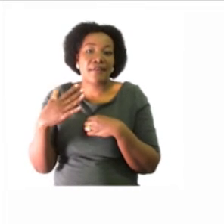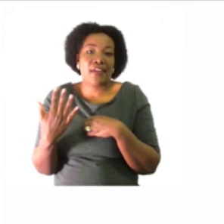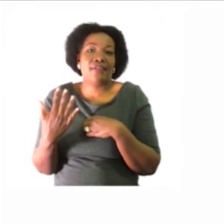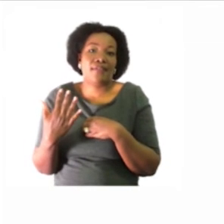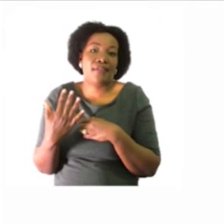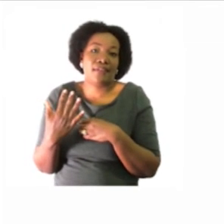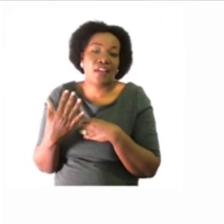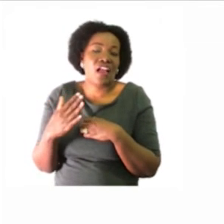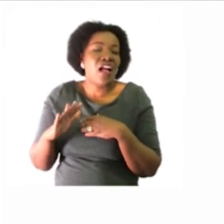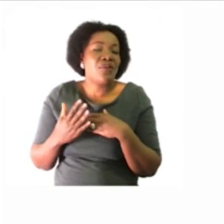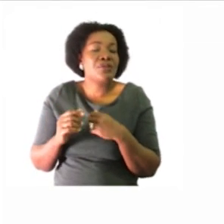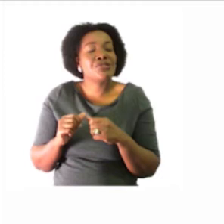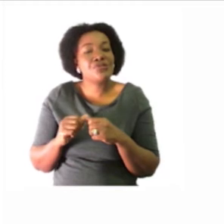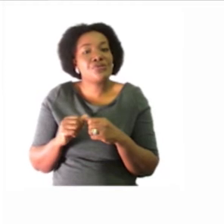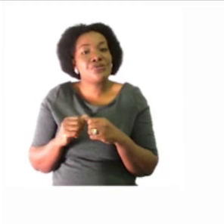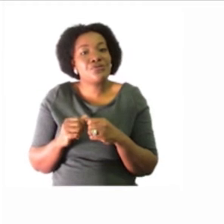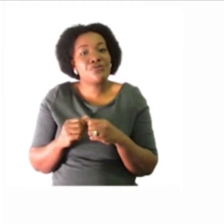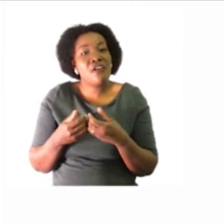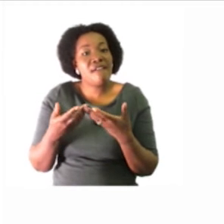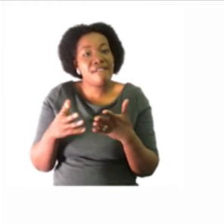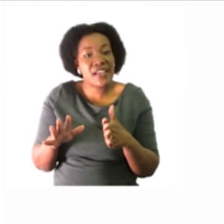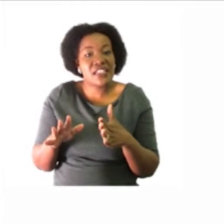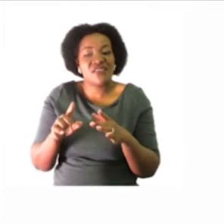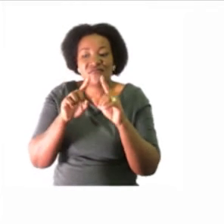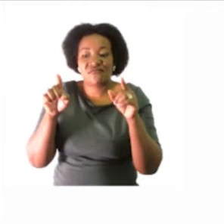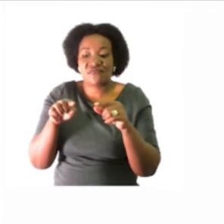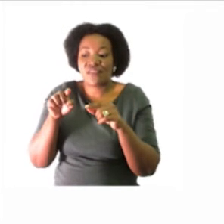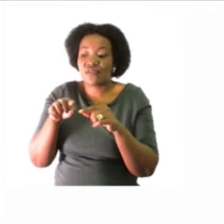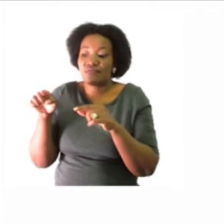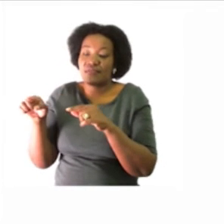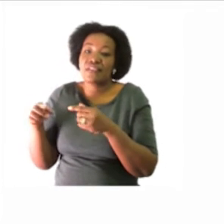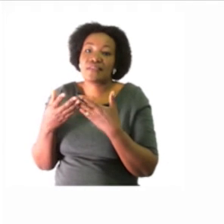I would like for you to complete the boxes below.